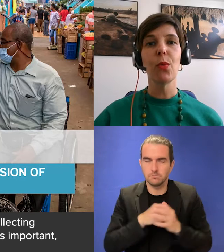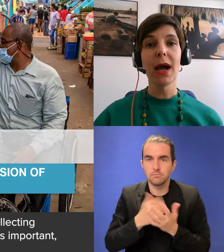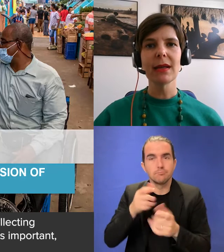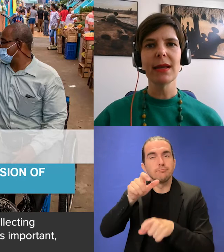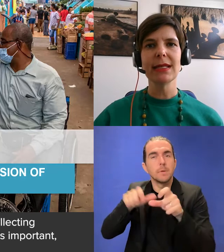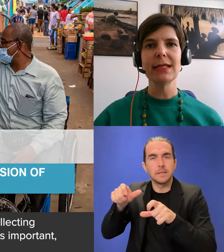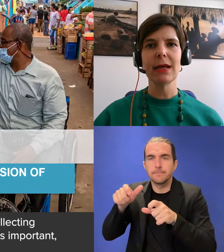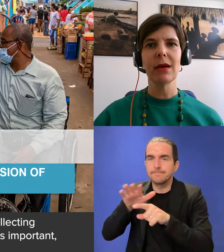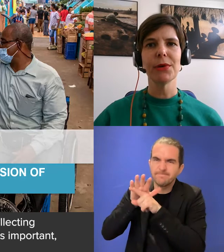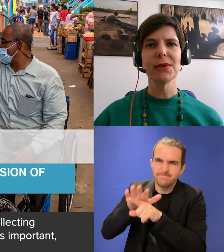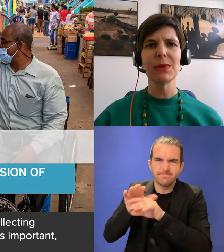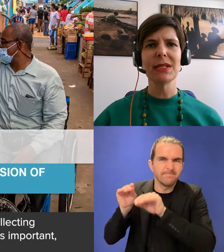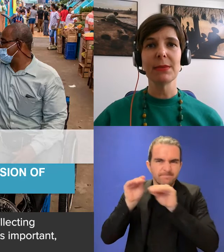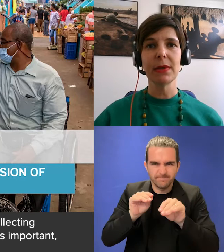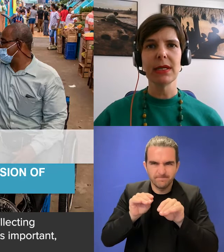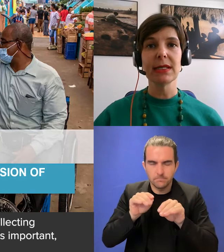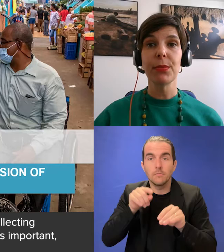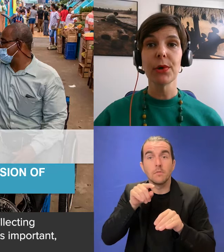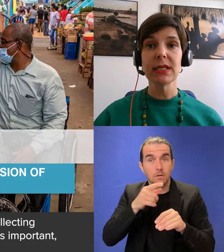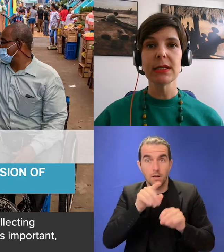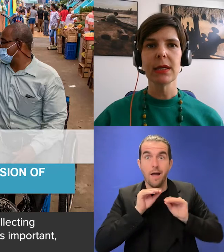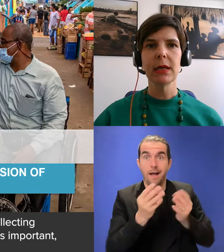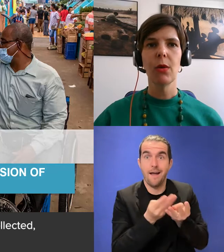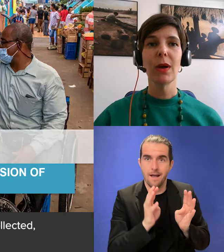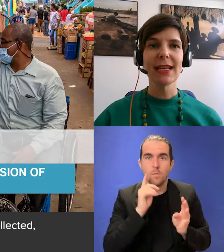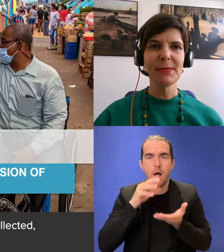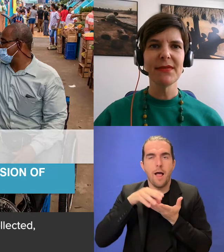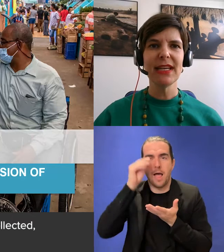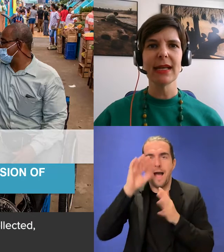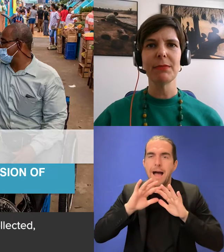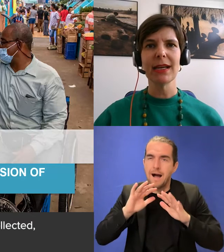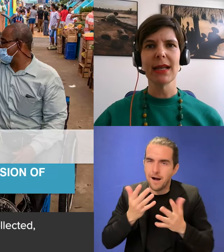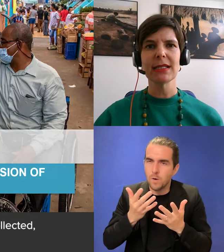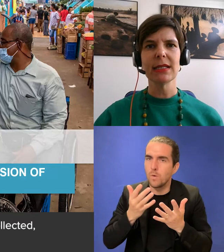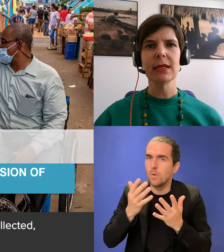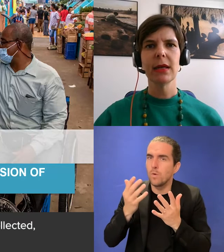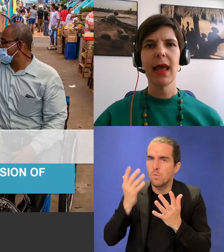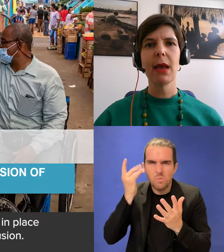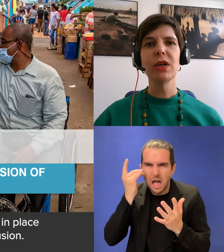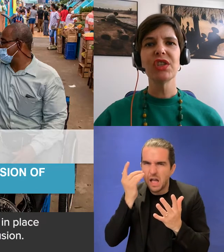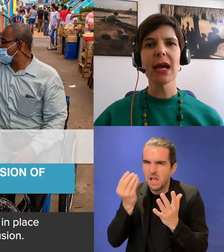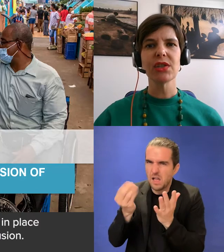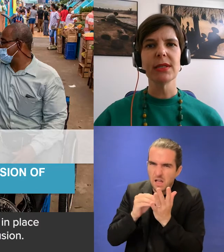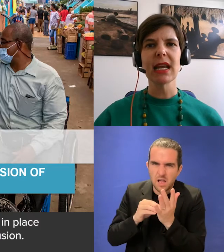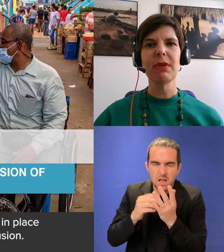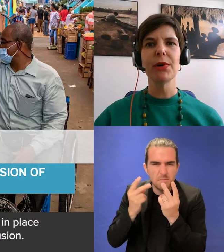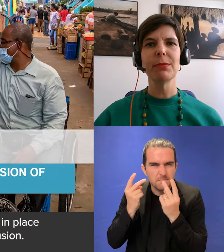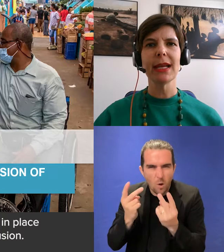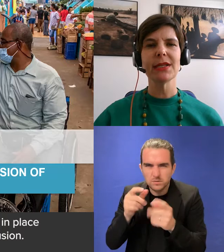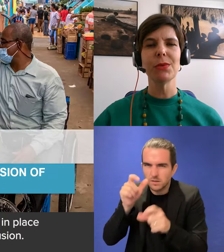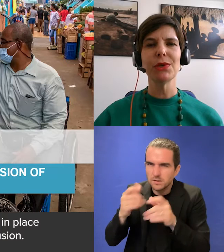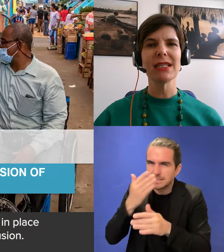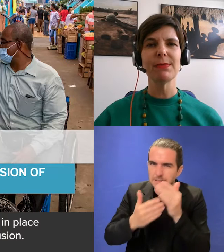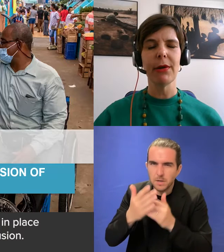will learn why collecting data on persons with disabilities is important, what types of data can be collected, and which actions can be